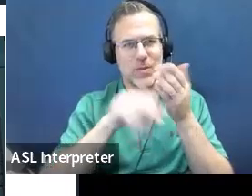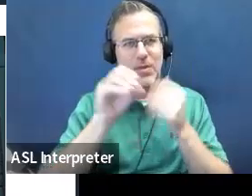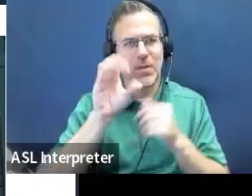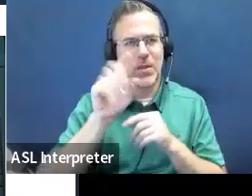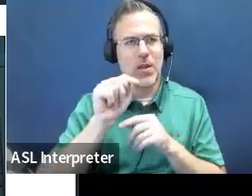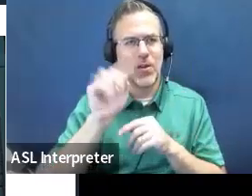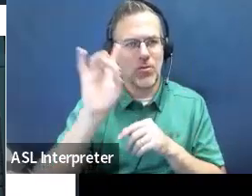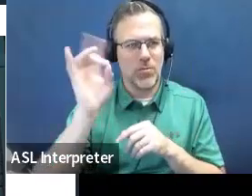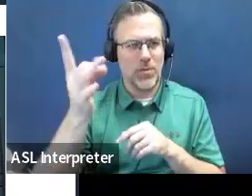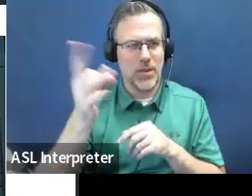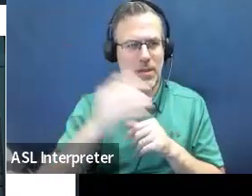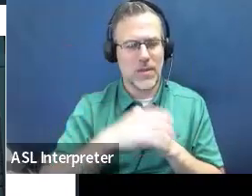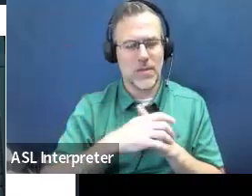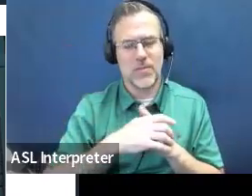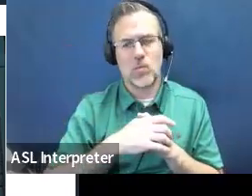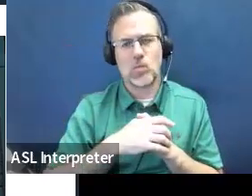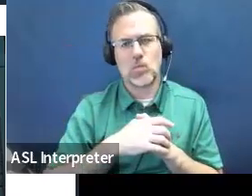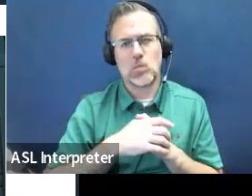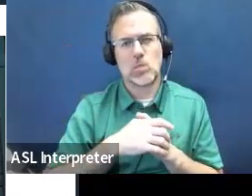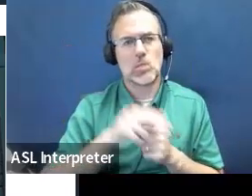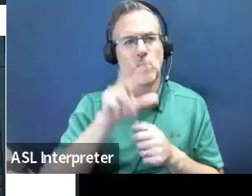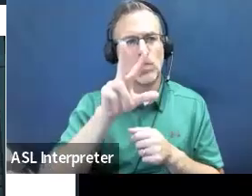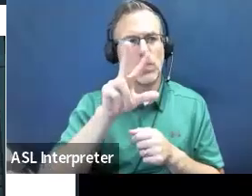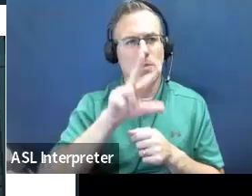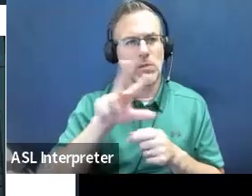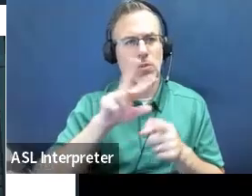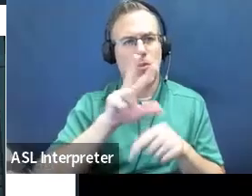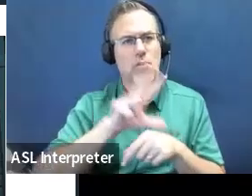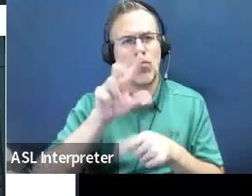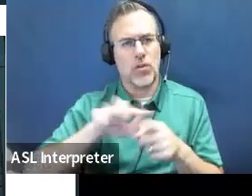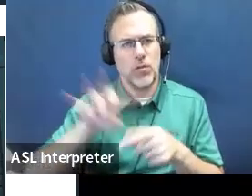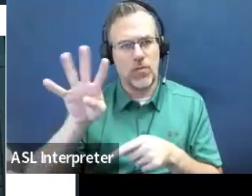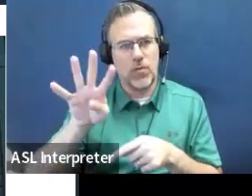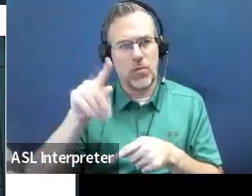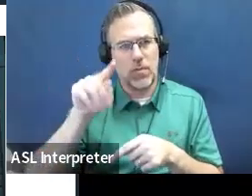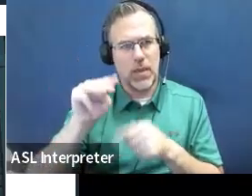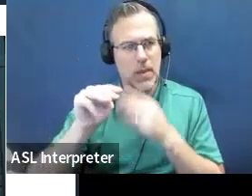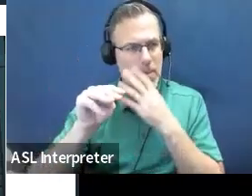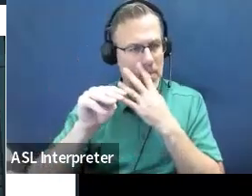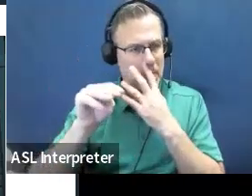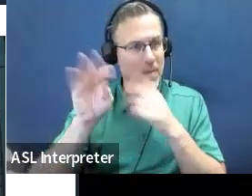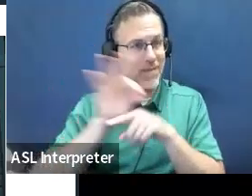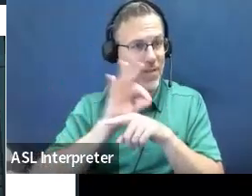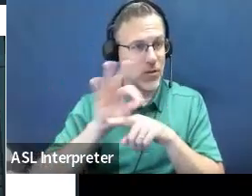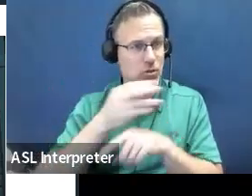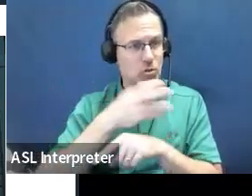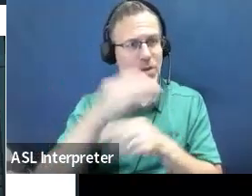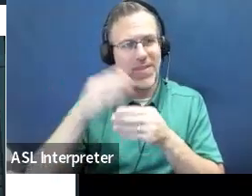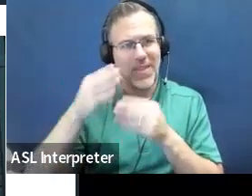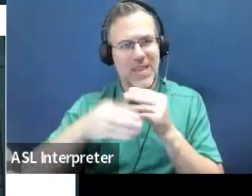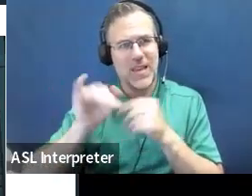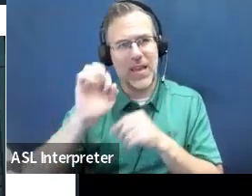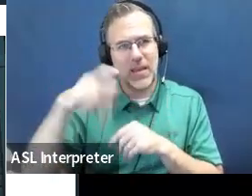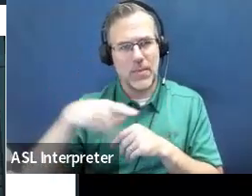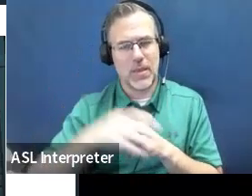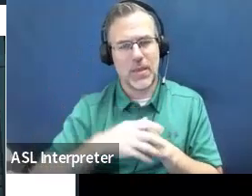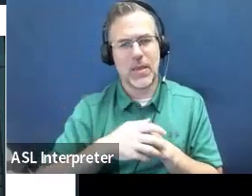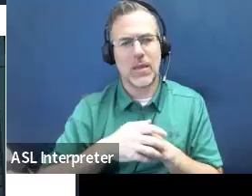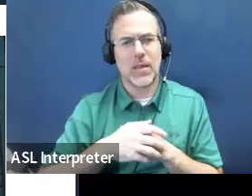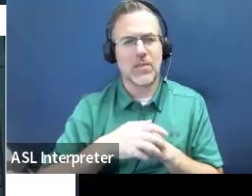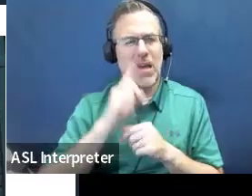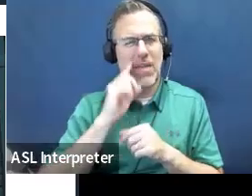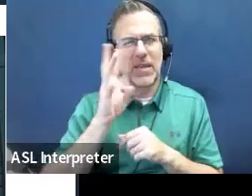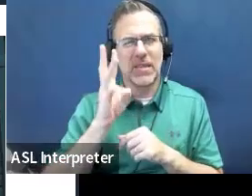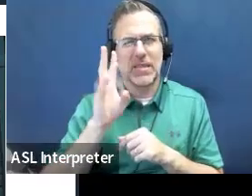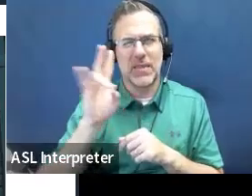October 8th, from 3 to 4 p.m. again. We're going to do the functional and then the end of the IEP, which is like 6, 7, and